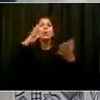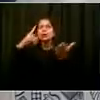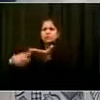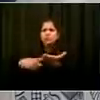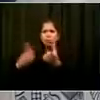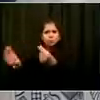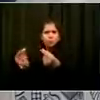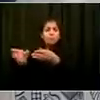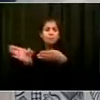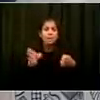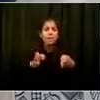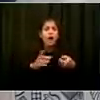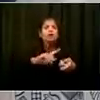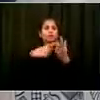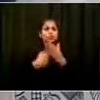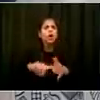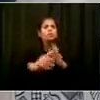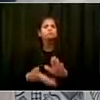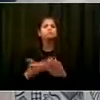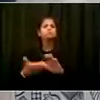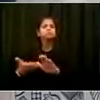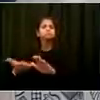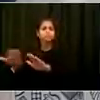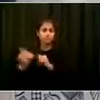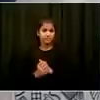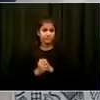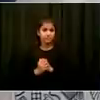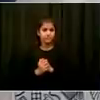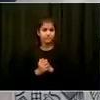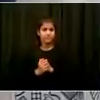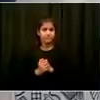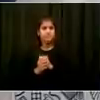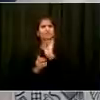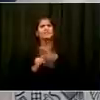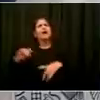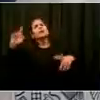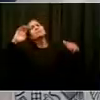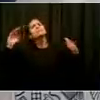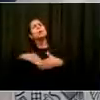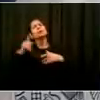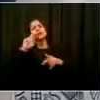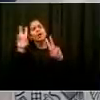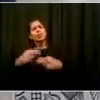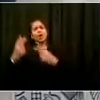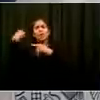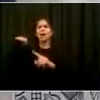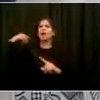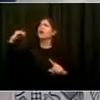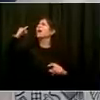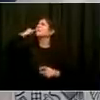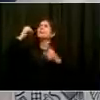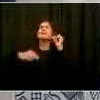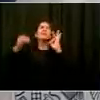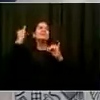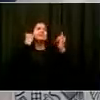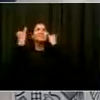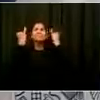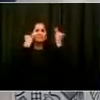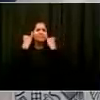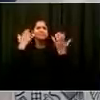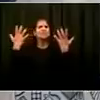I don't get lost in. We've got work to do right now, but what we do know, which we didn't know back in August, we now have